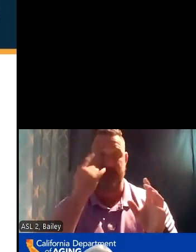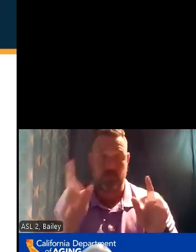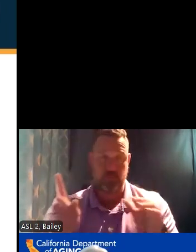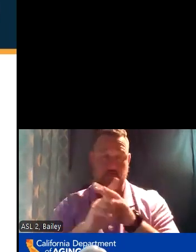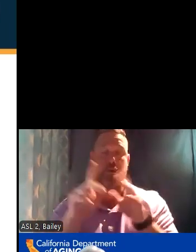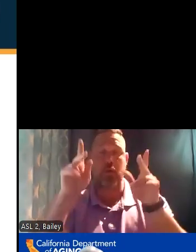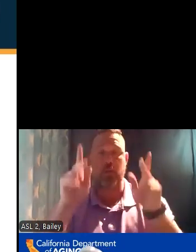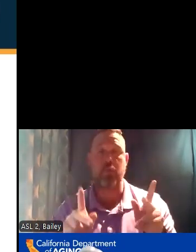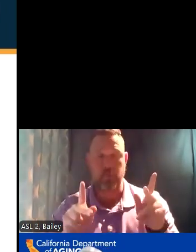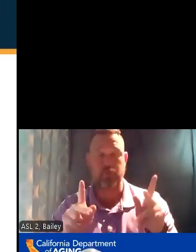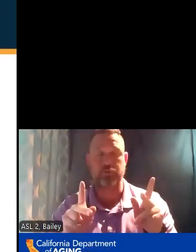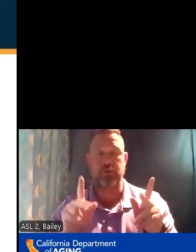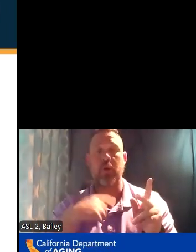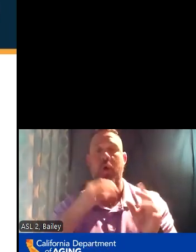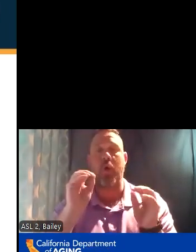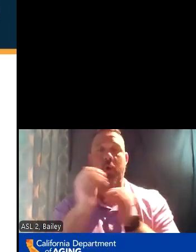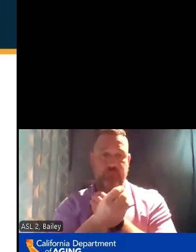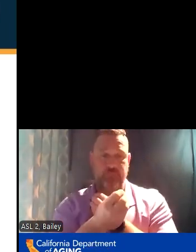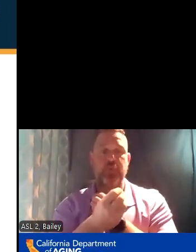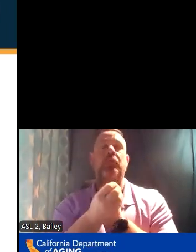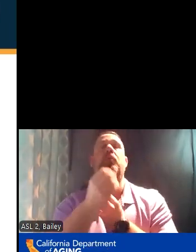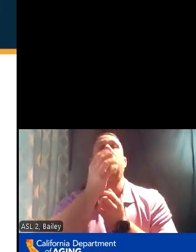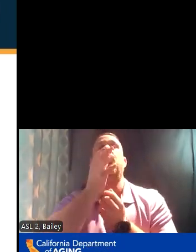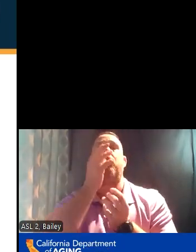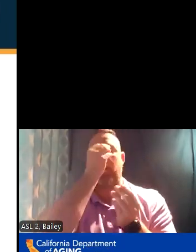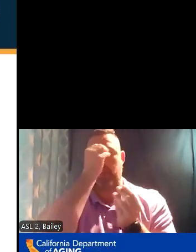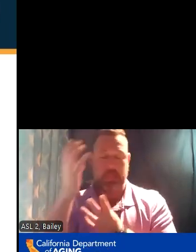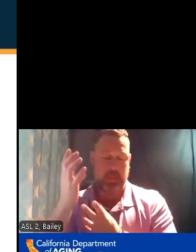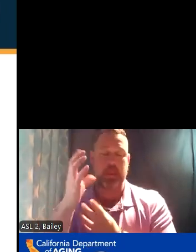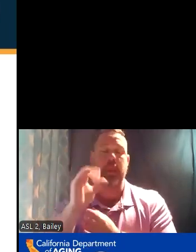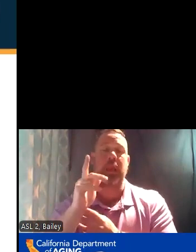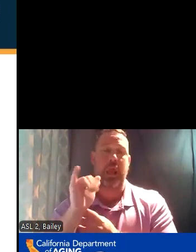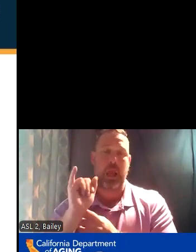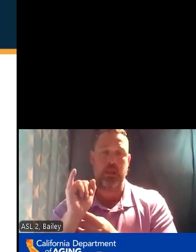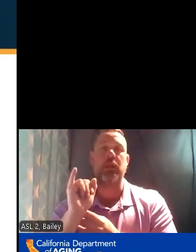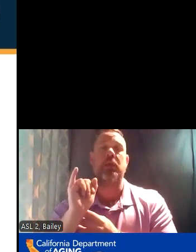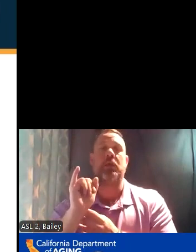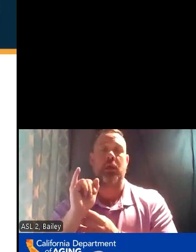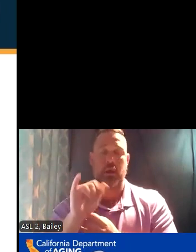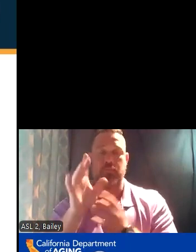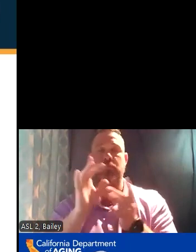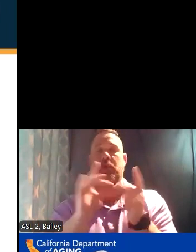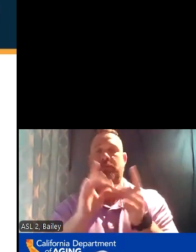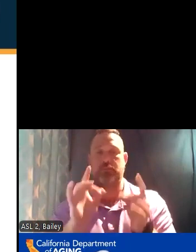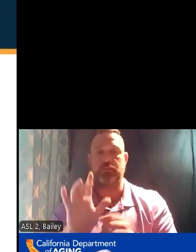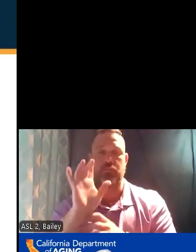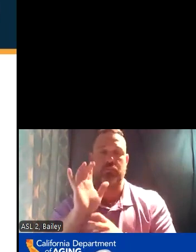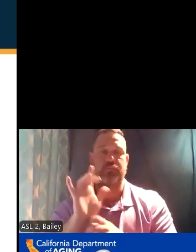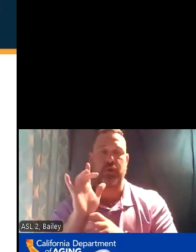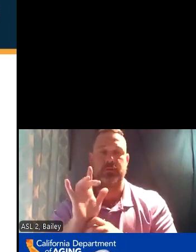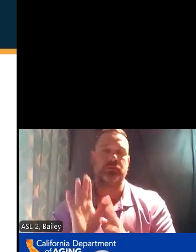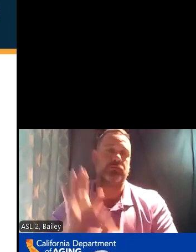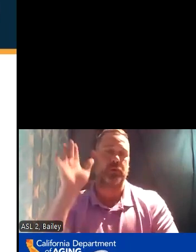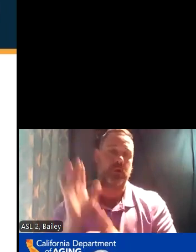person in our offices, you will let Callie know, and verbal comments, you will press the raised